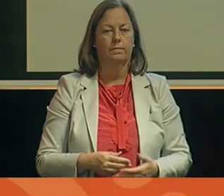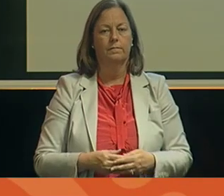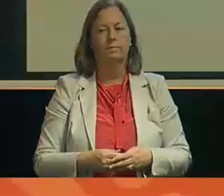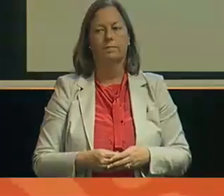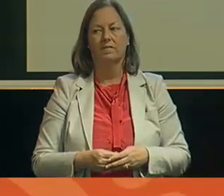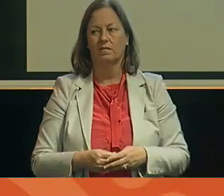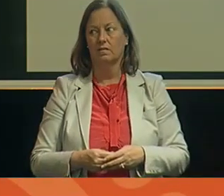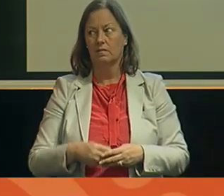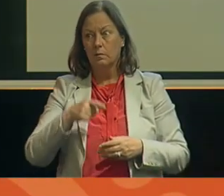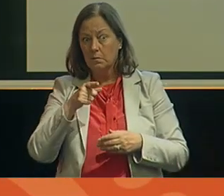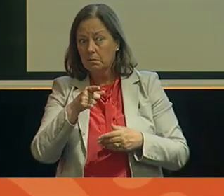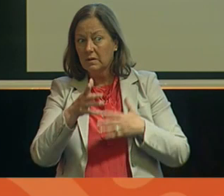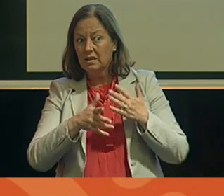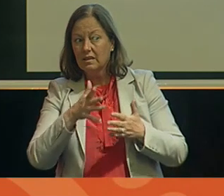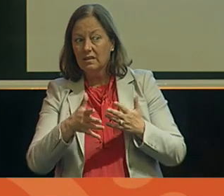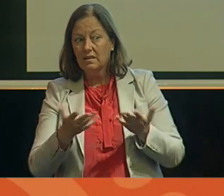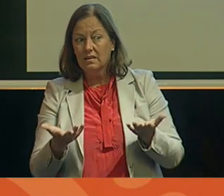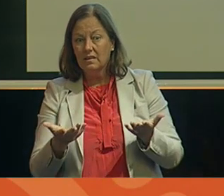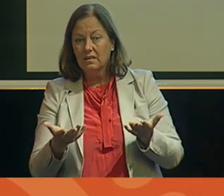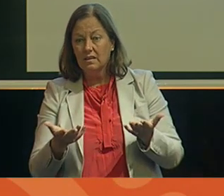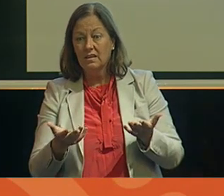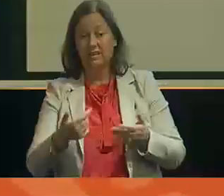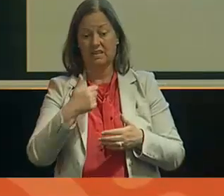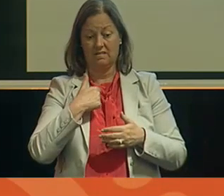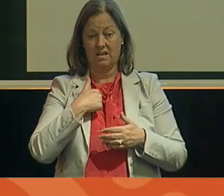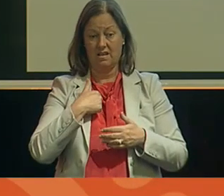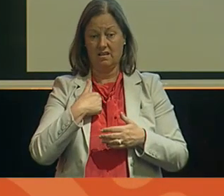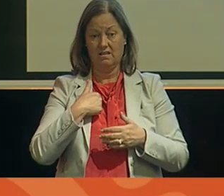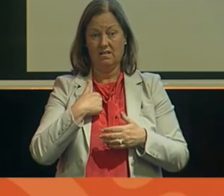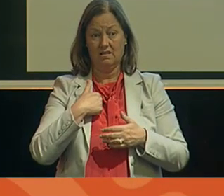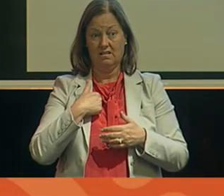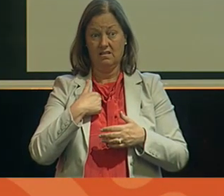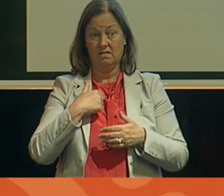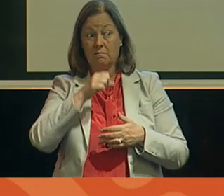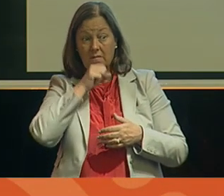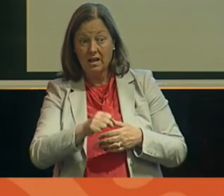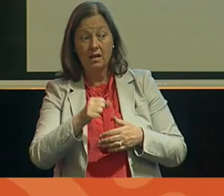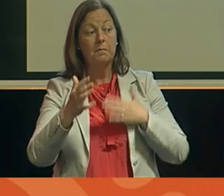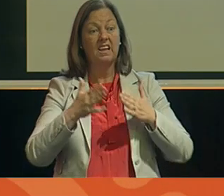So does that mean if I repent myself to be a male, I won't have sex?